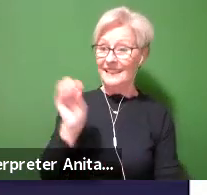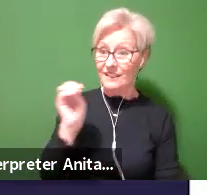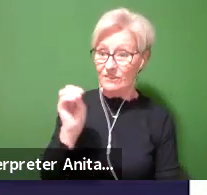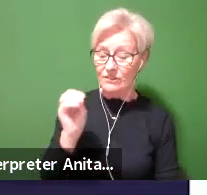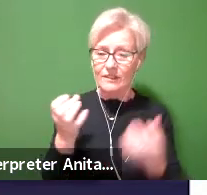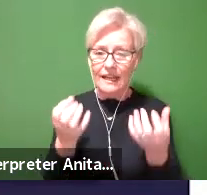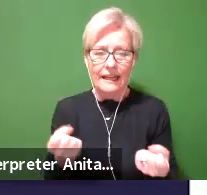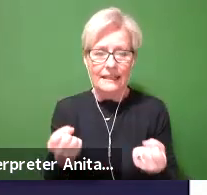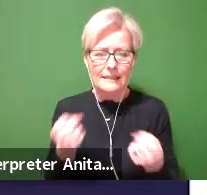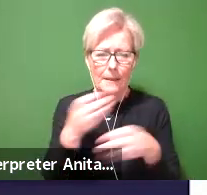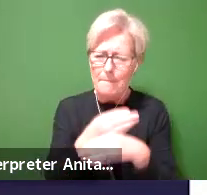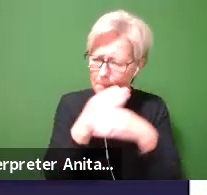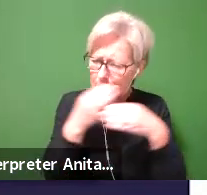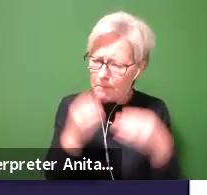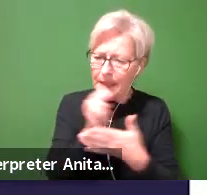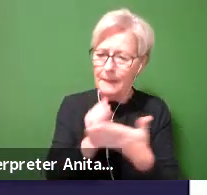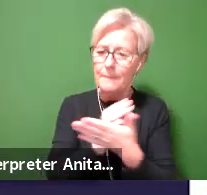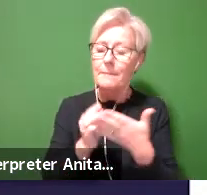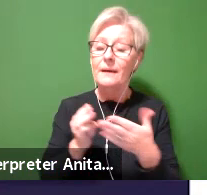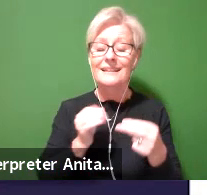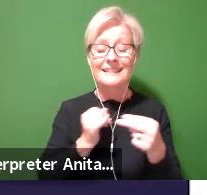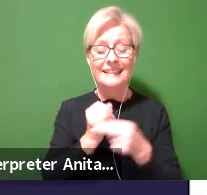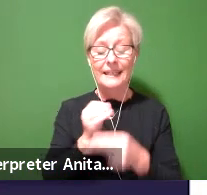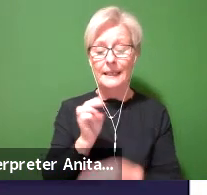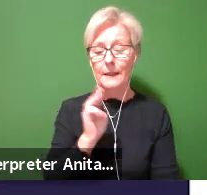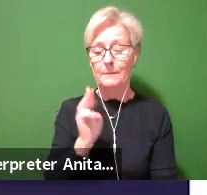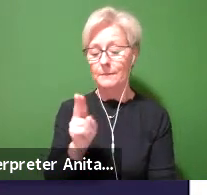big part to play in puberty and sexual development.